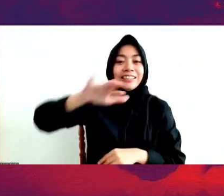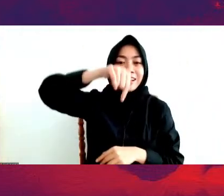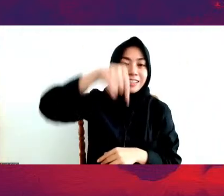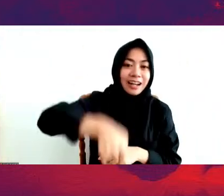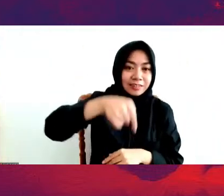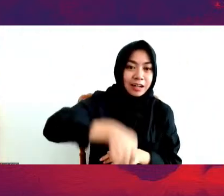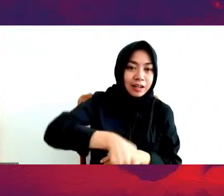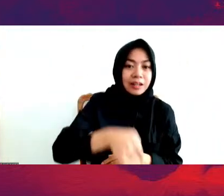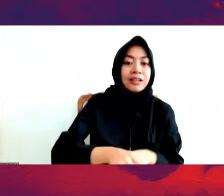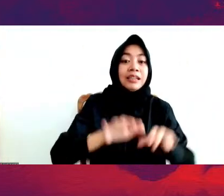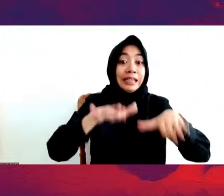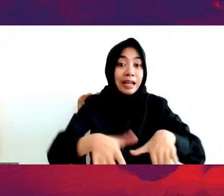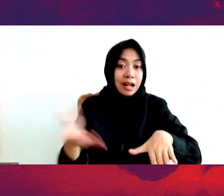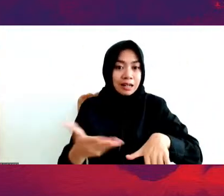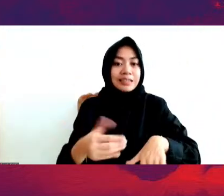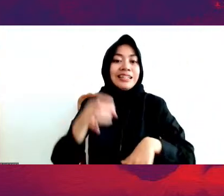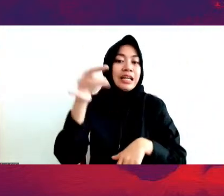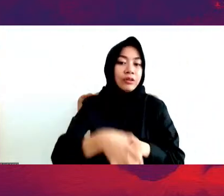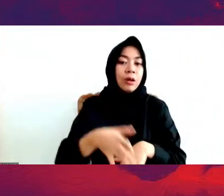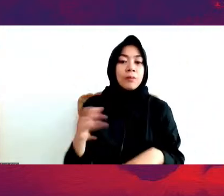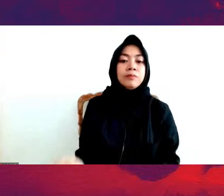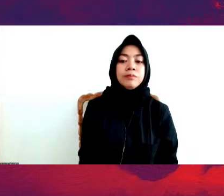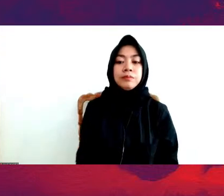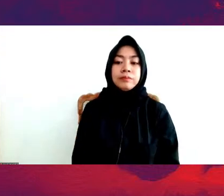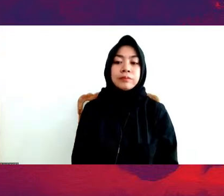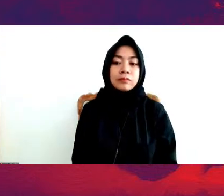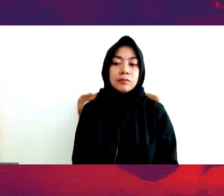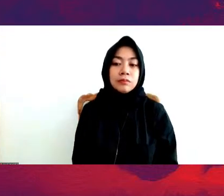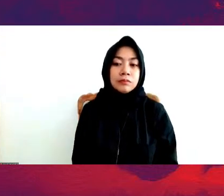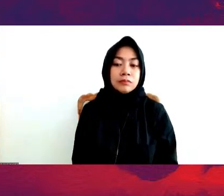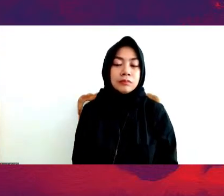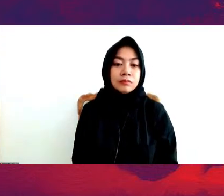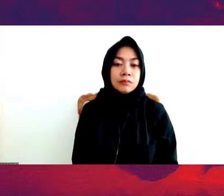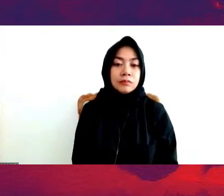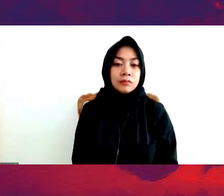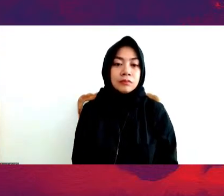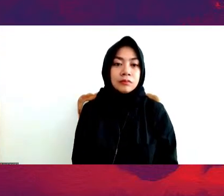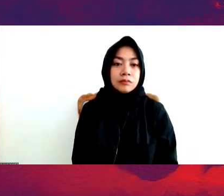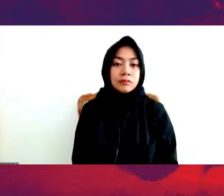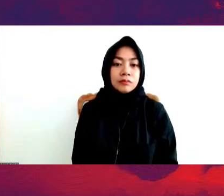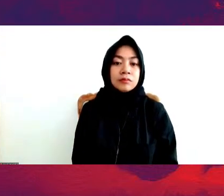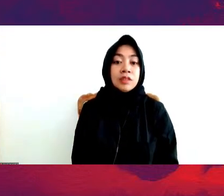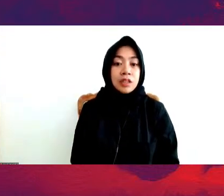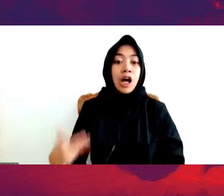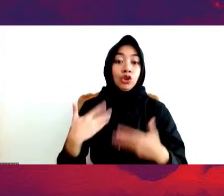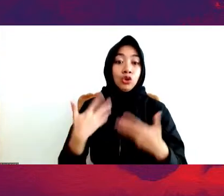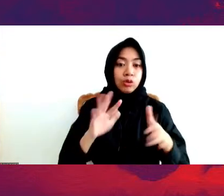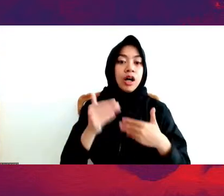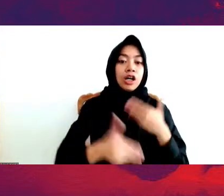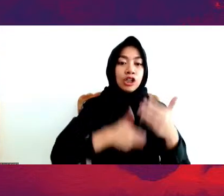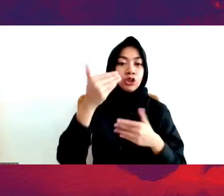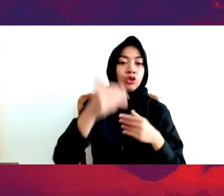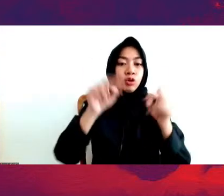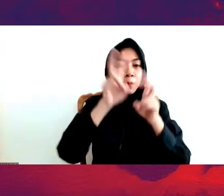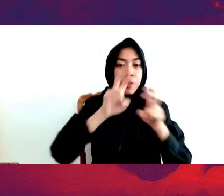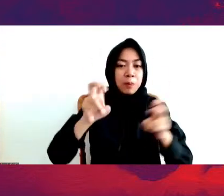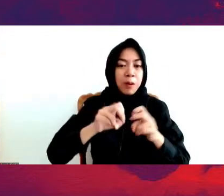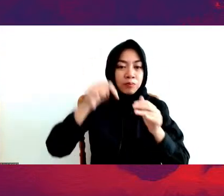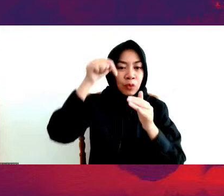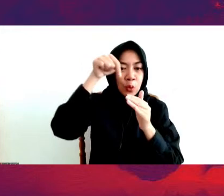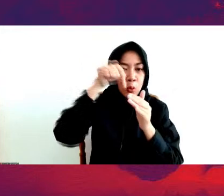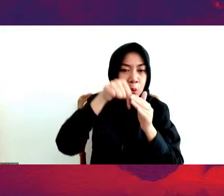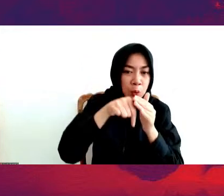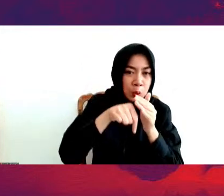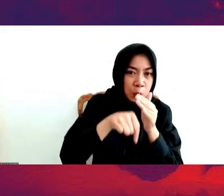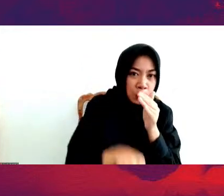areas. Now, we have also extended our analysis to include a gendered and intra-household analysis. So we